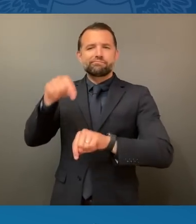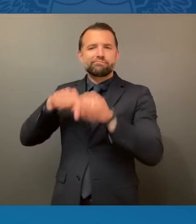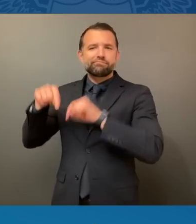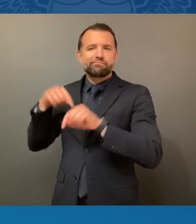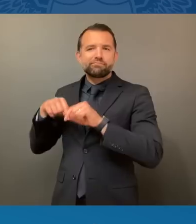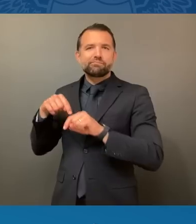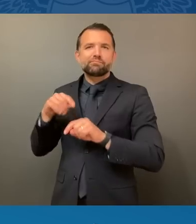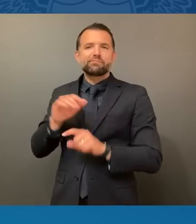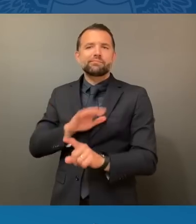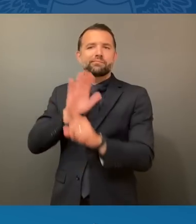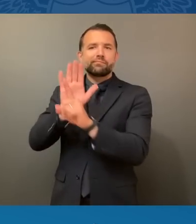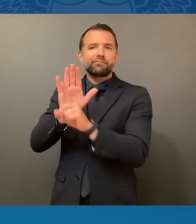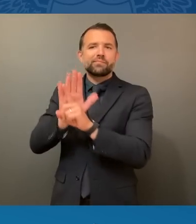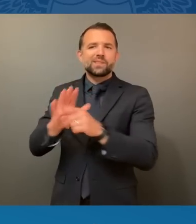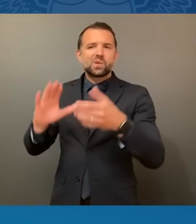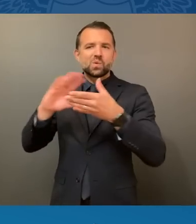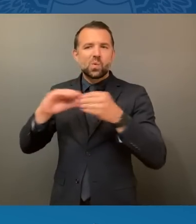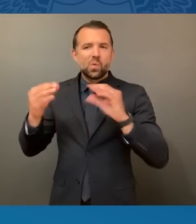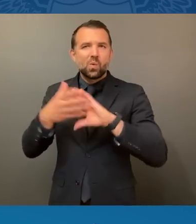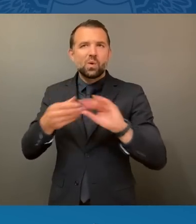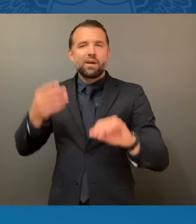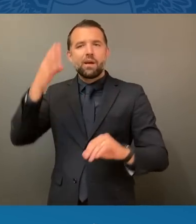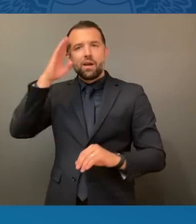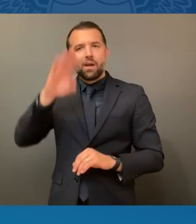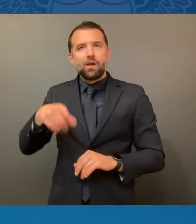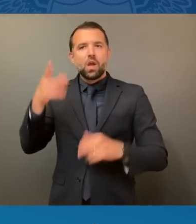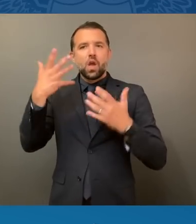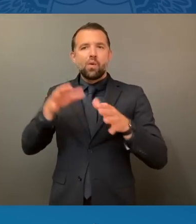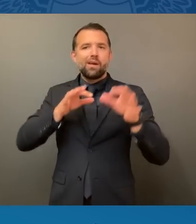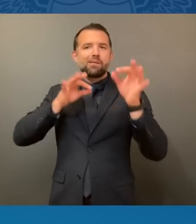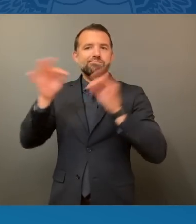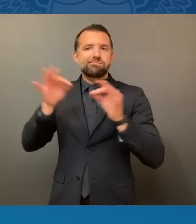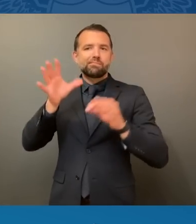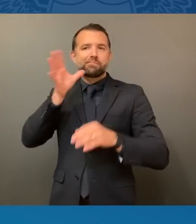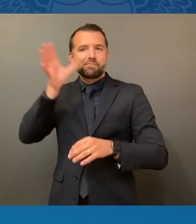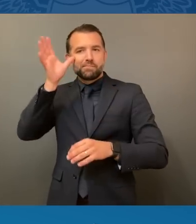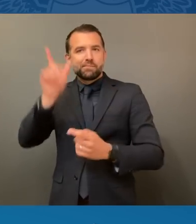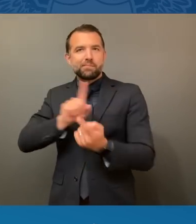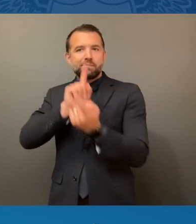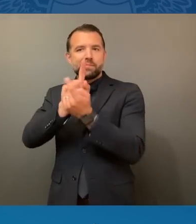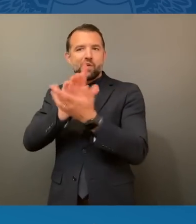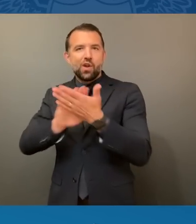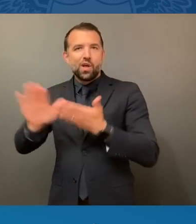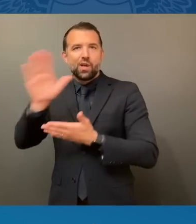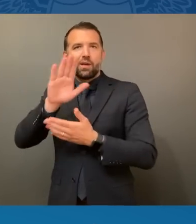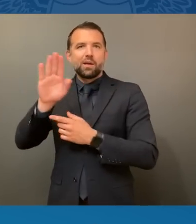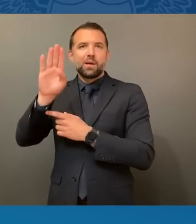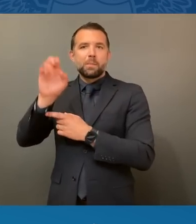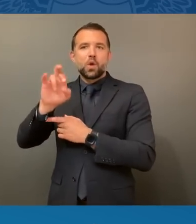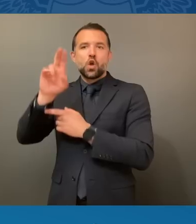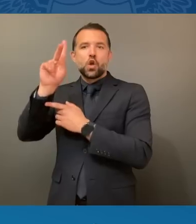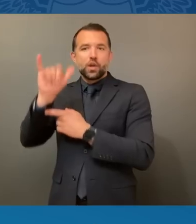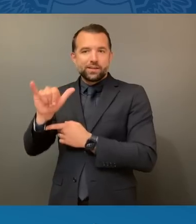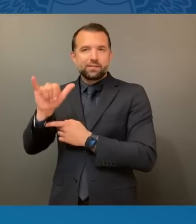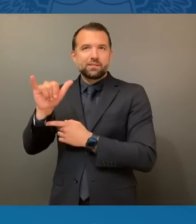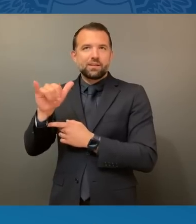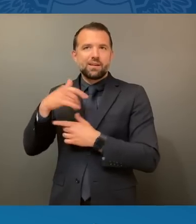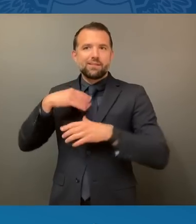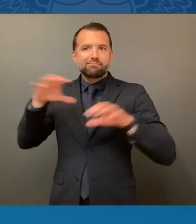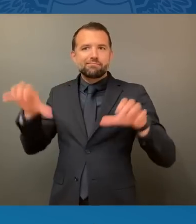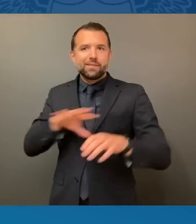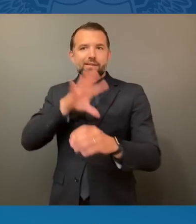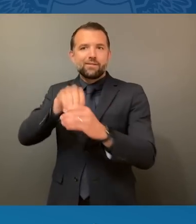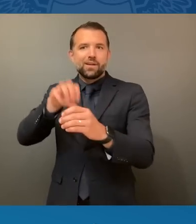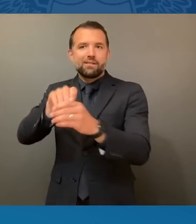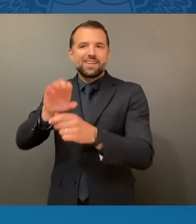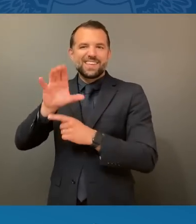you've talked about how your parents met at Berkeley and were active in the civil rights movement. In fact, I think they took